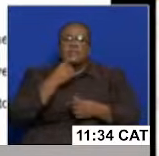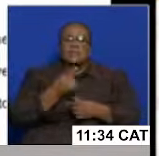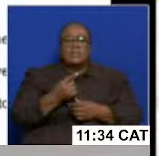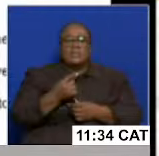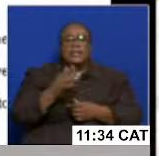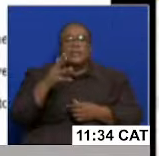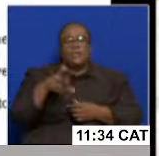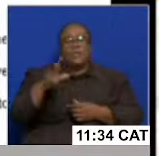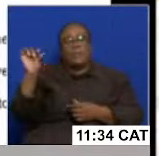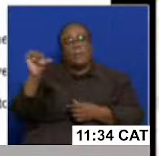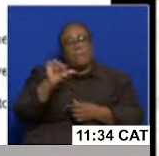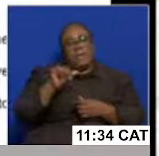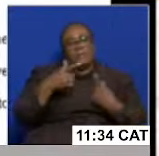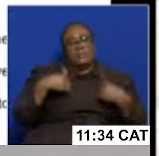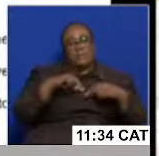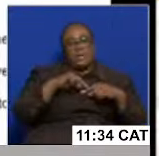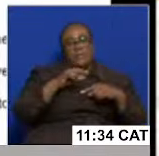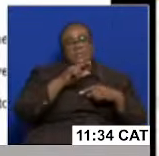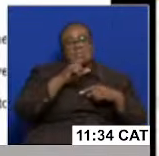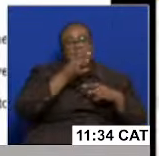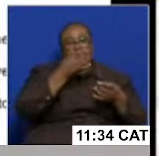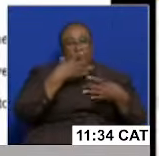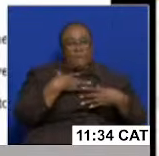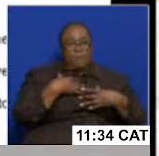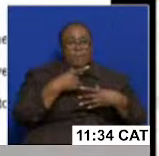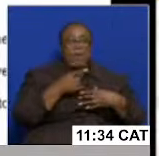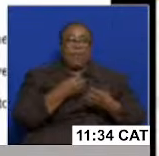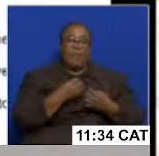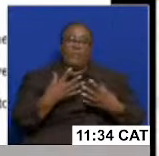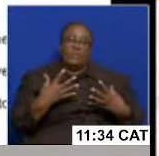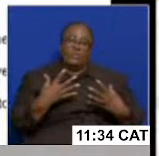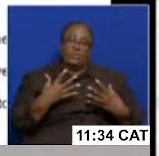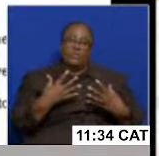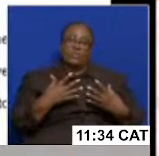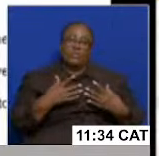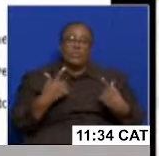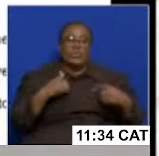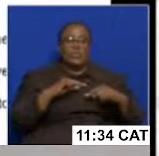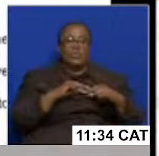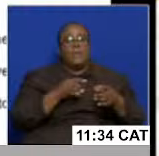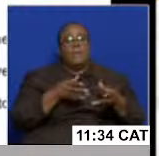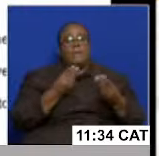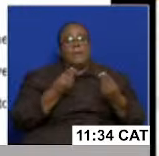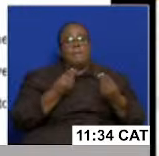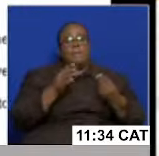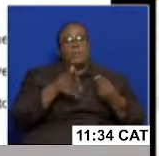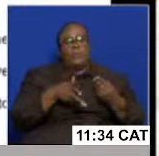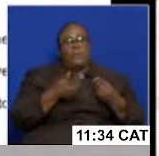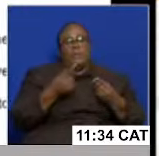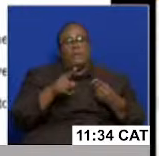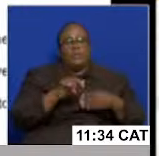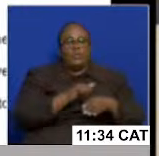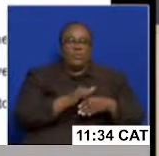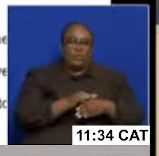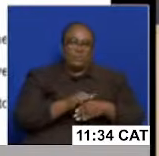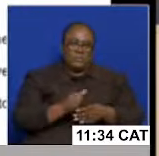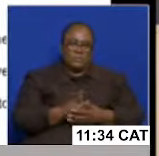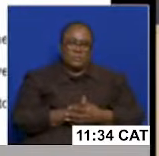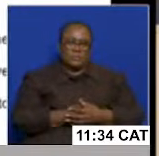and tell us the amount that we were going to be paid for the stones. Where was the